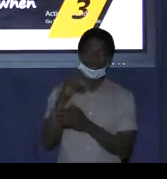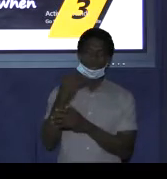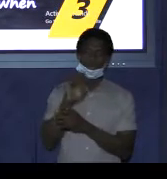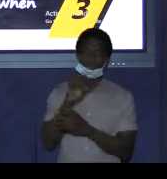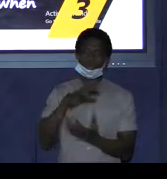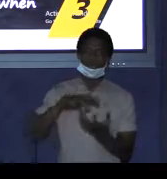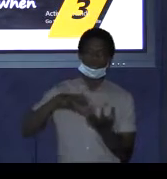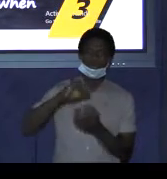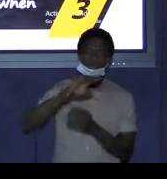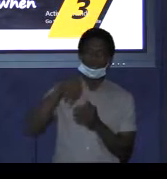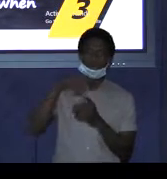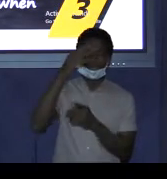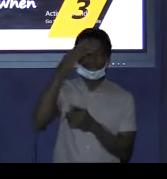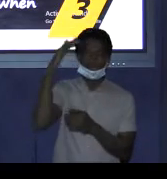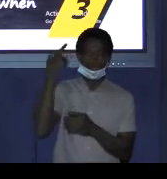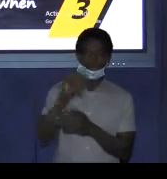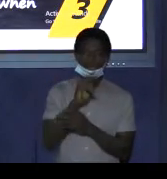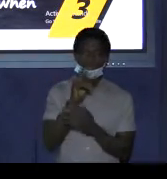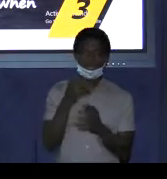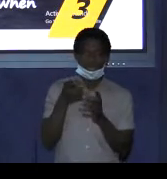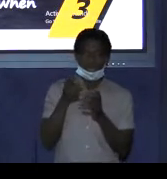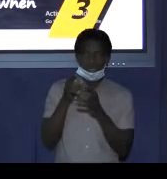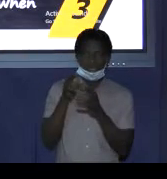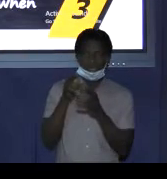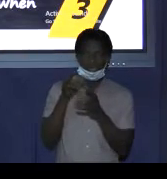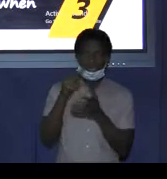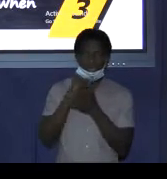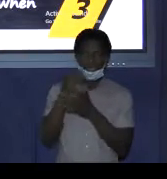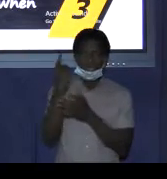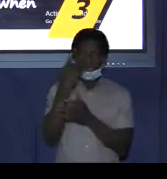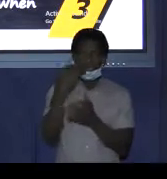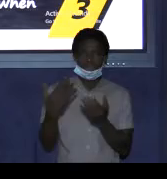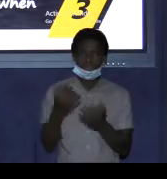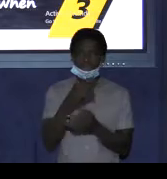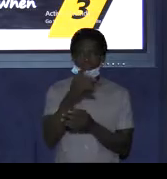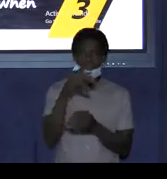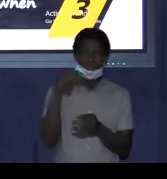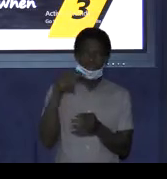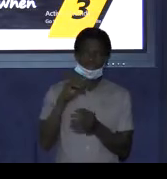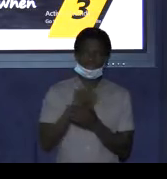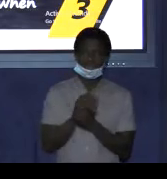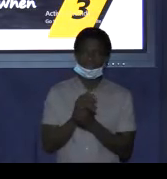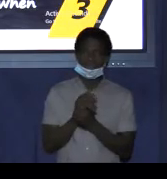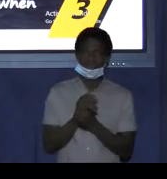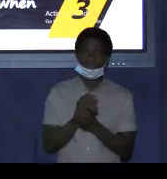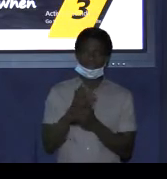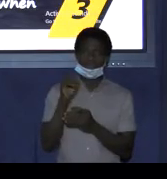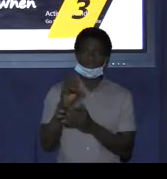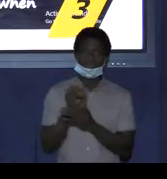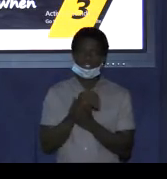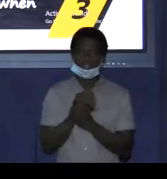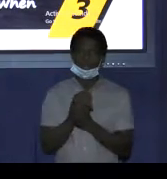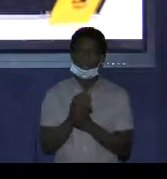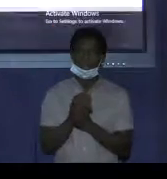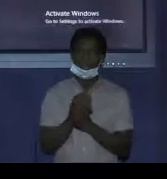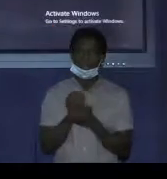spheres when you know the radius of the sphere. And that is the only thing you need when you want to find the volume of a sphere. And